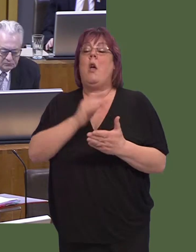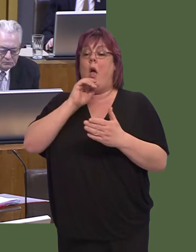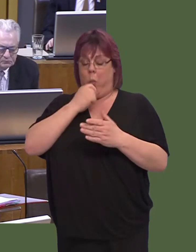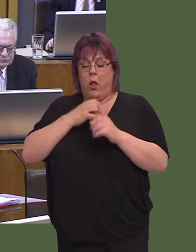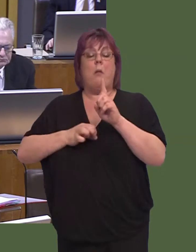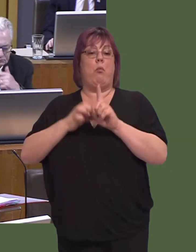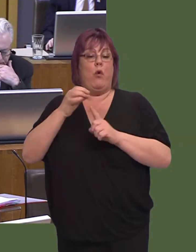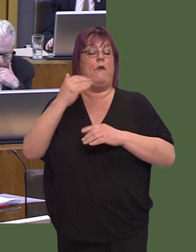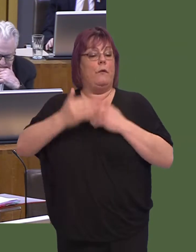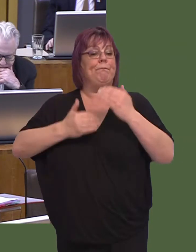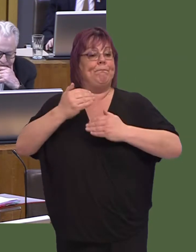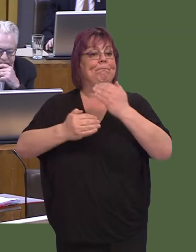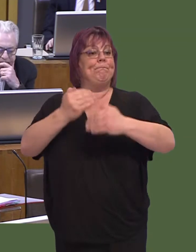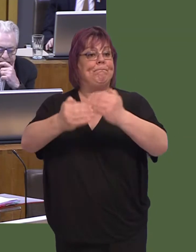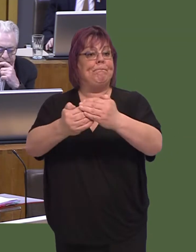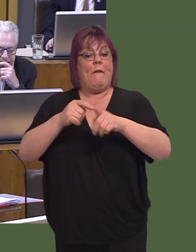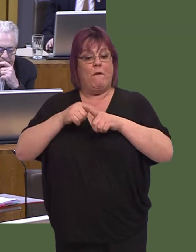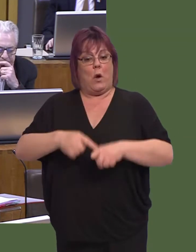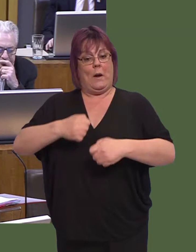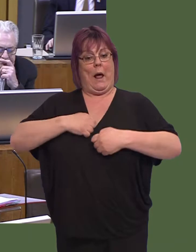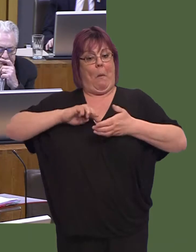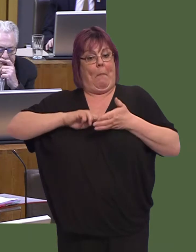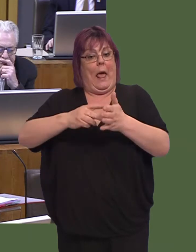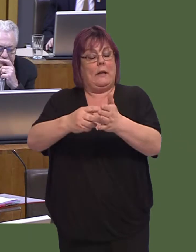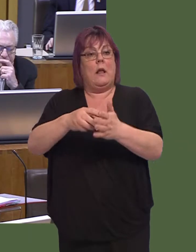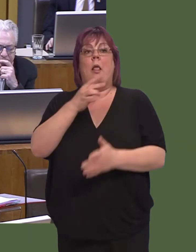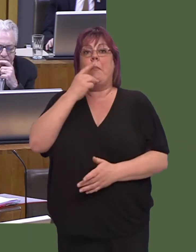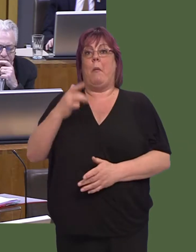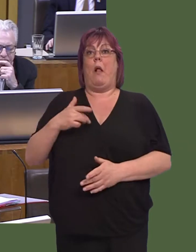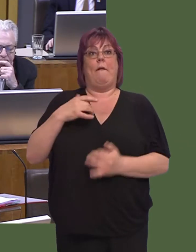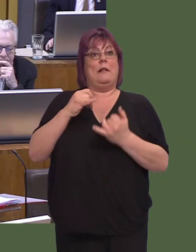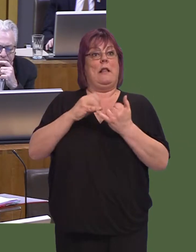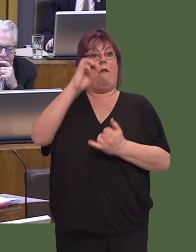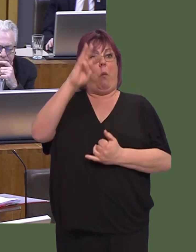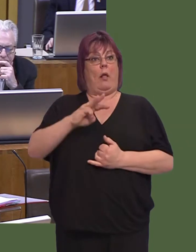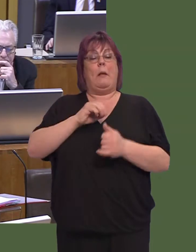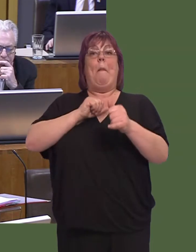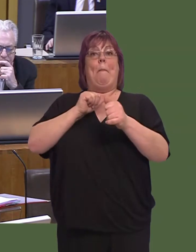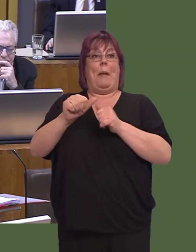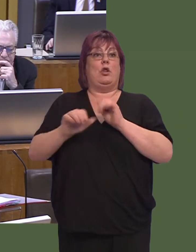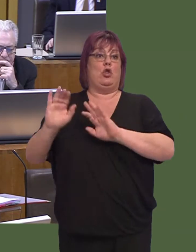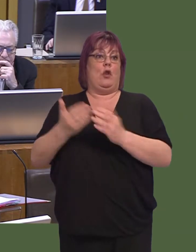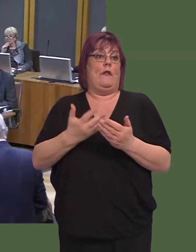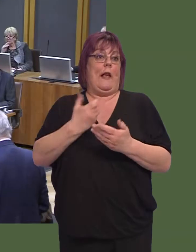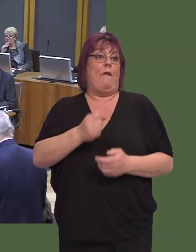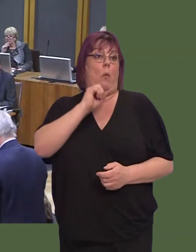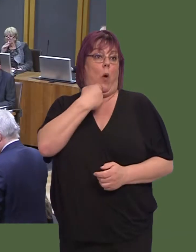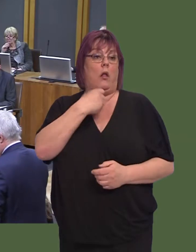move forward along the lines we've suggested, along the plans that we've suggested, and the people in the South Wales metro area will get a better